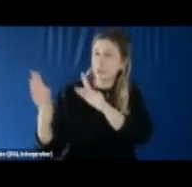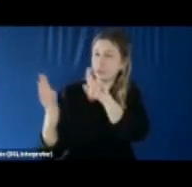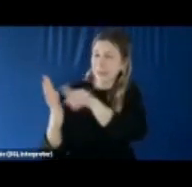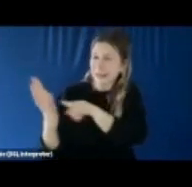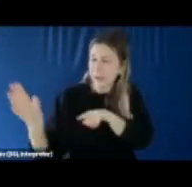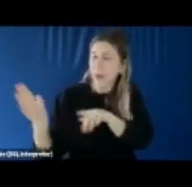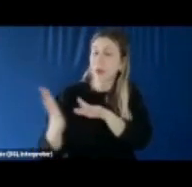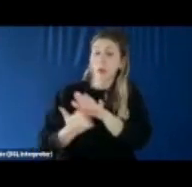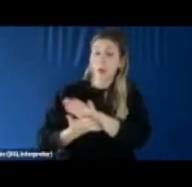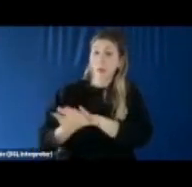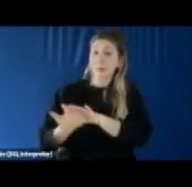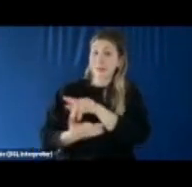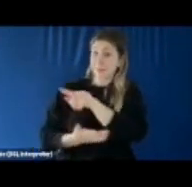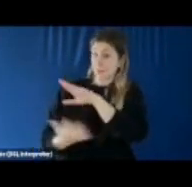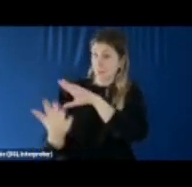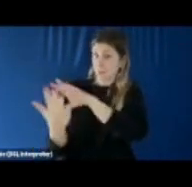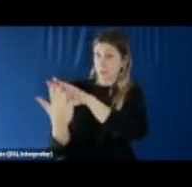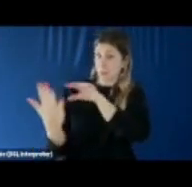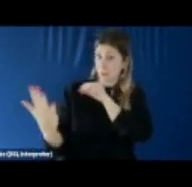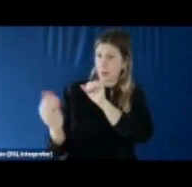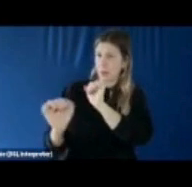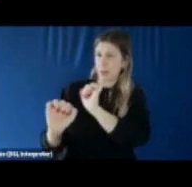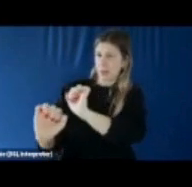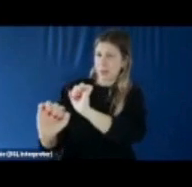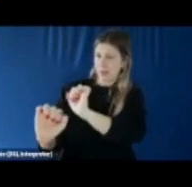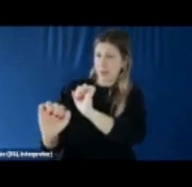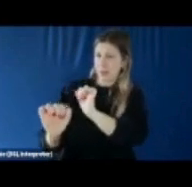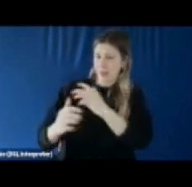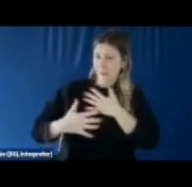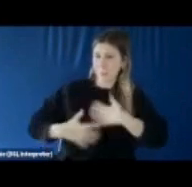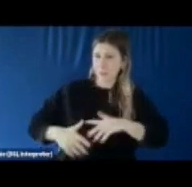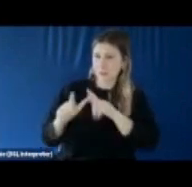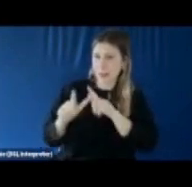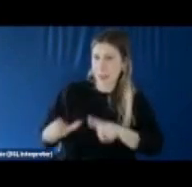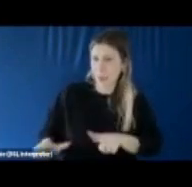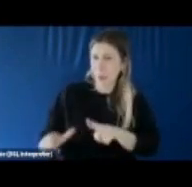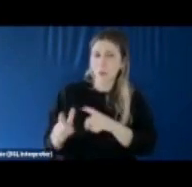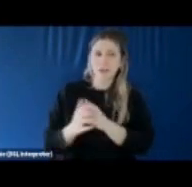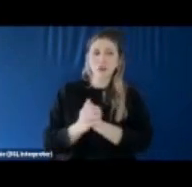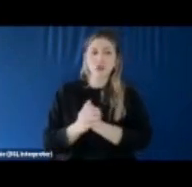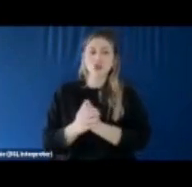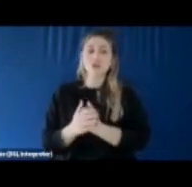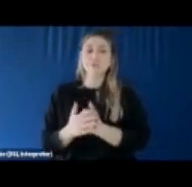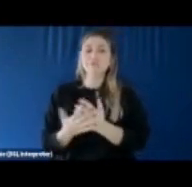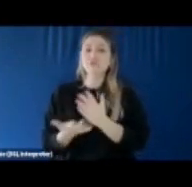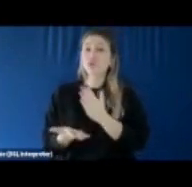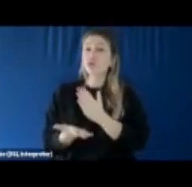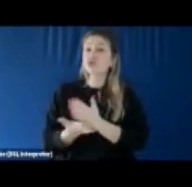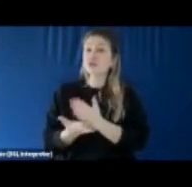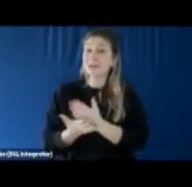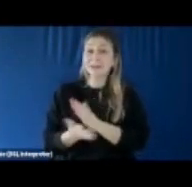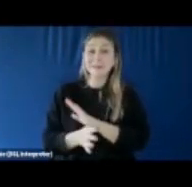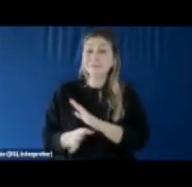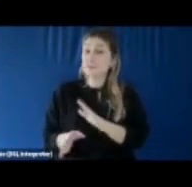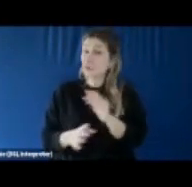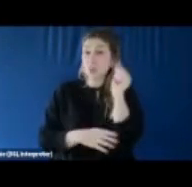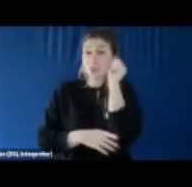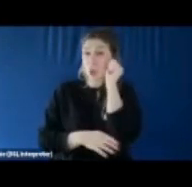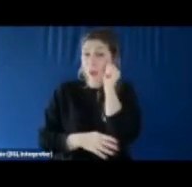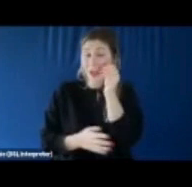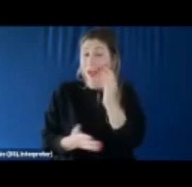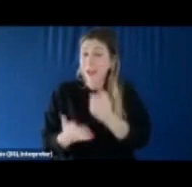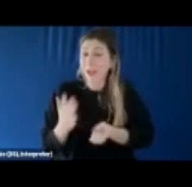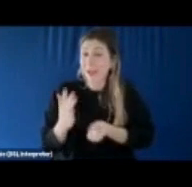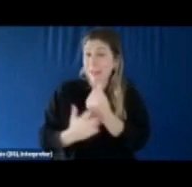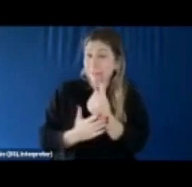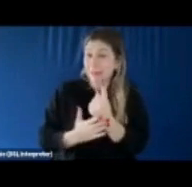more comfortable around us. So it happens subconsciously. Think about your tone of voice, your body language, and maybe